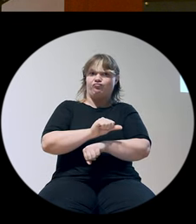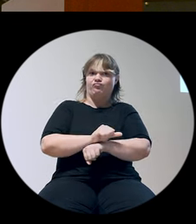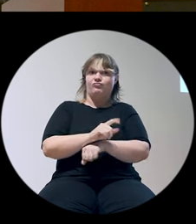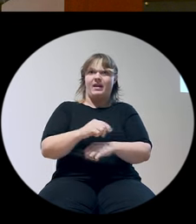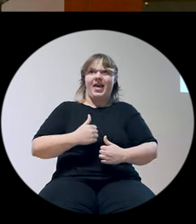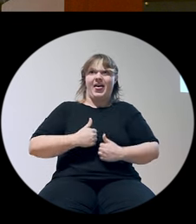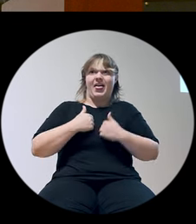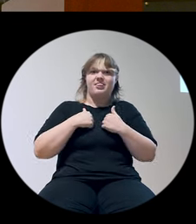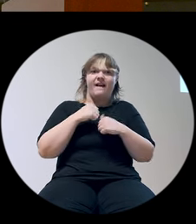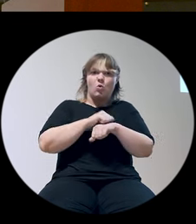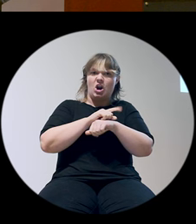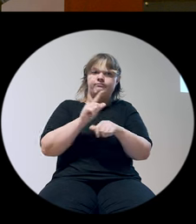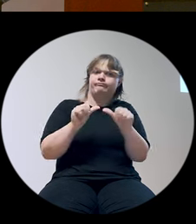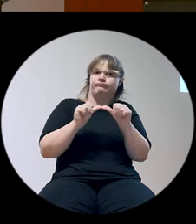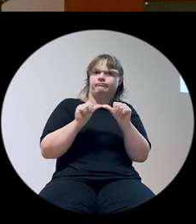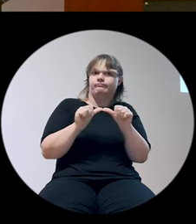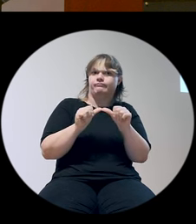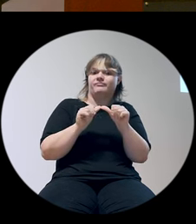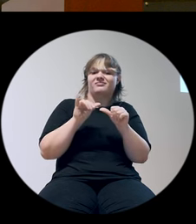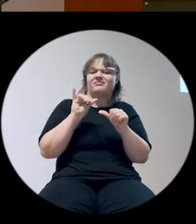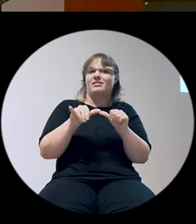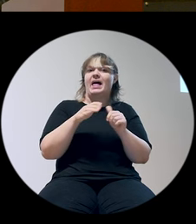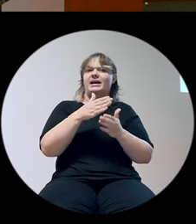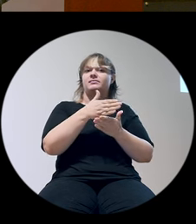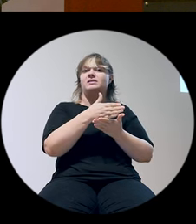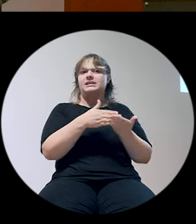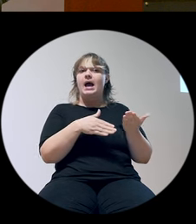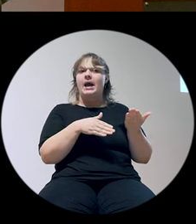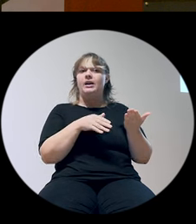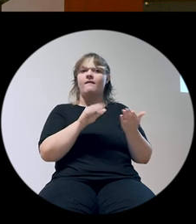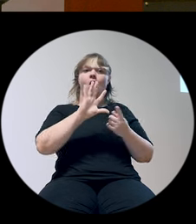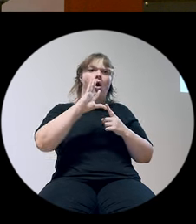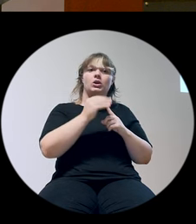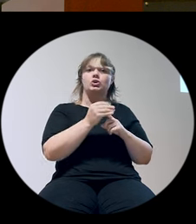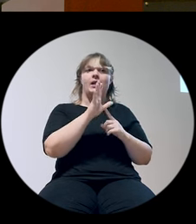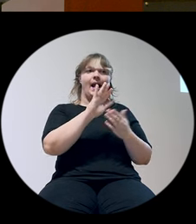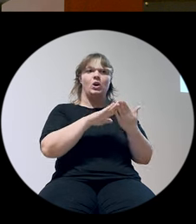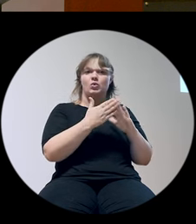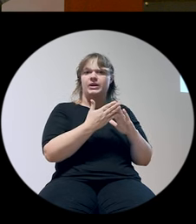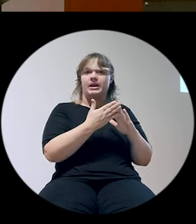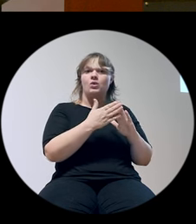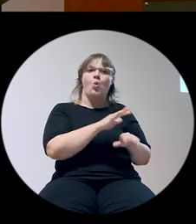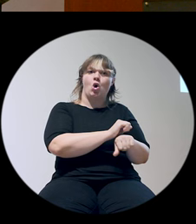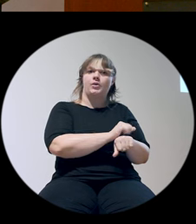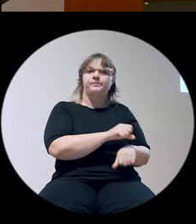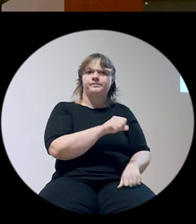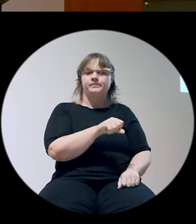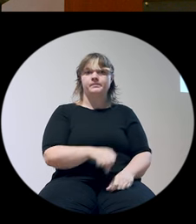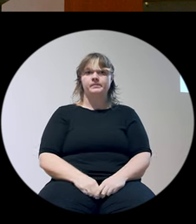and life work continues still in that side of cultural and community work.